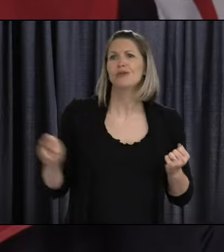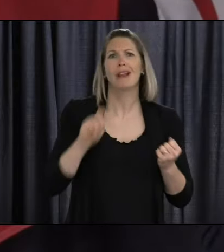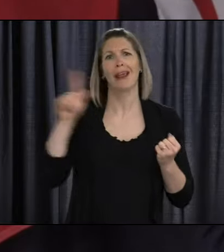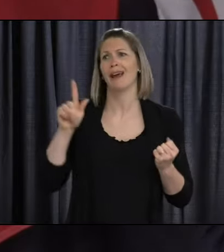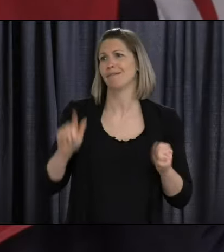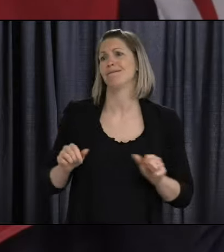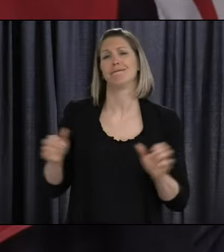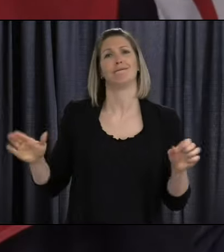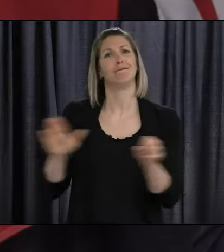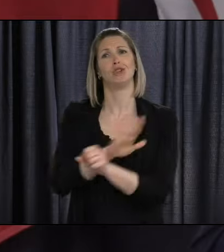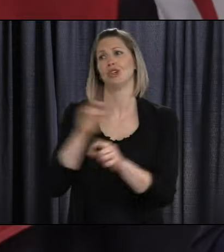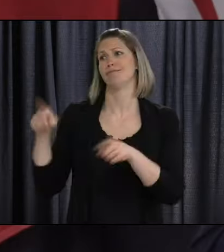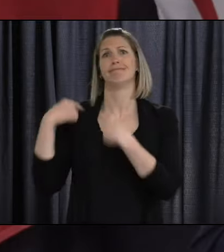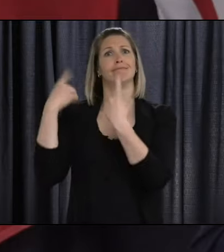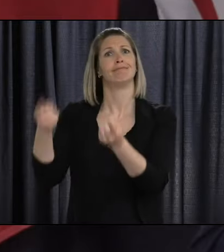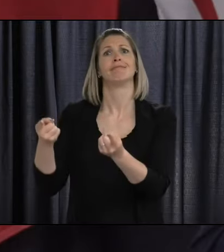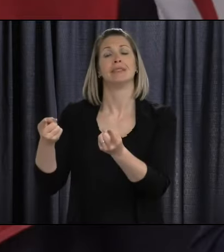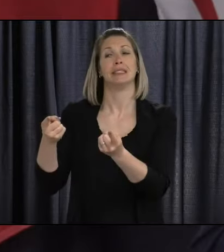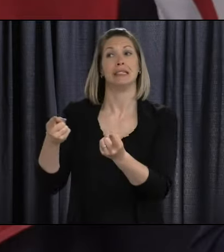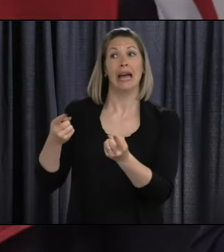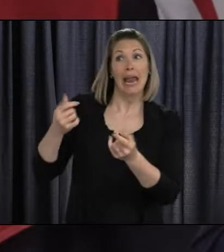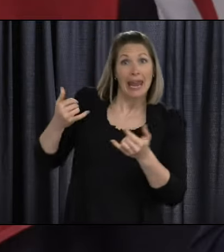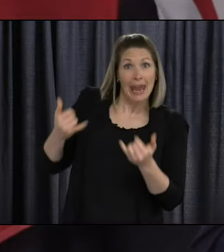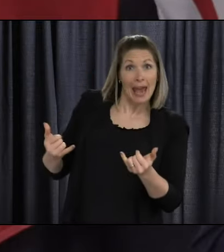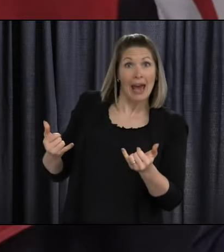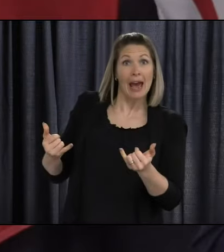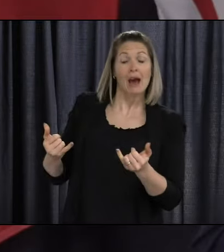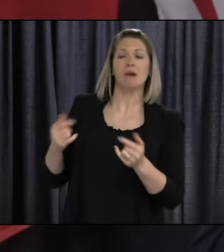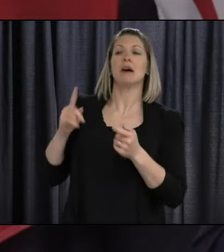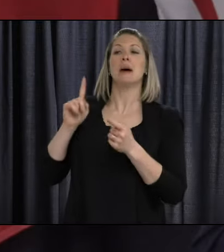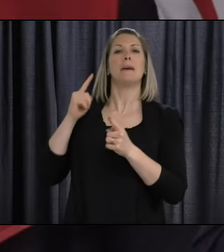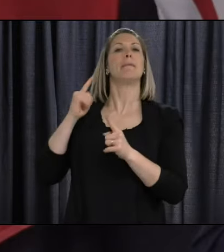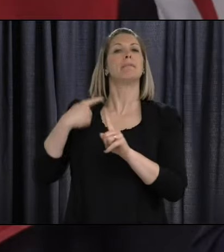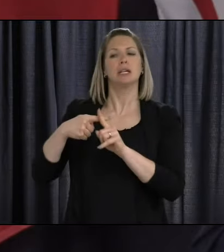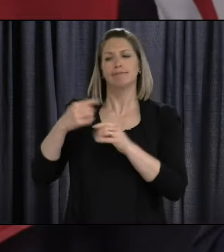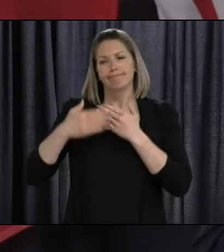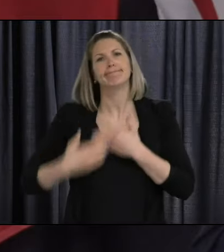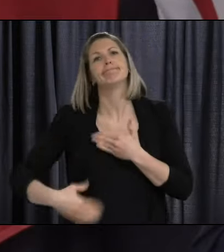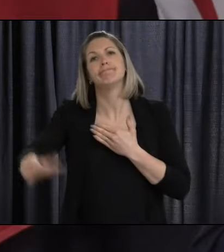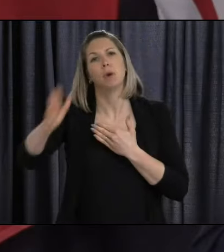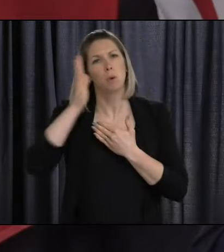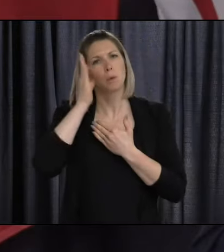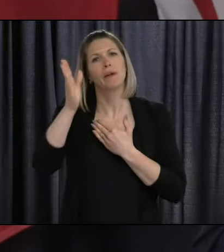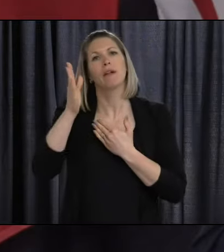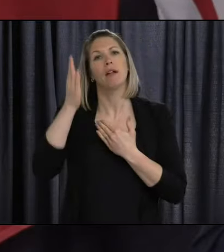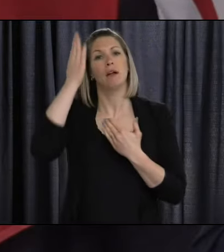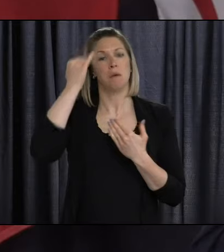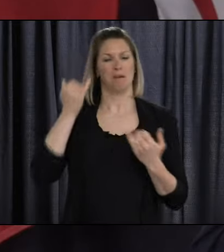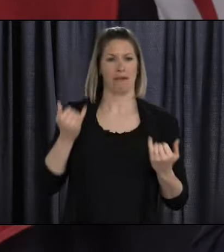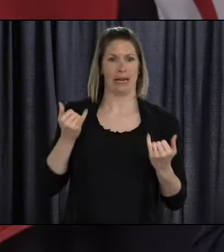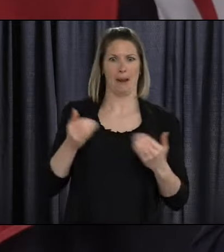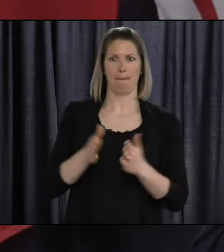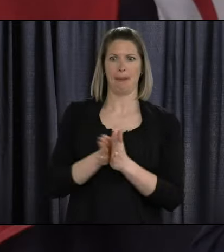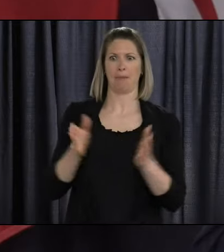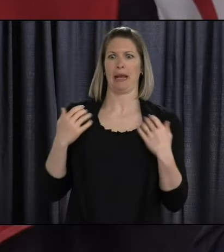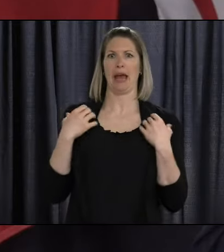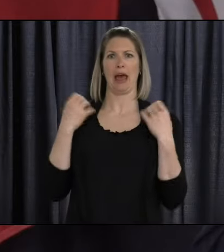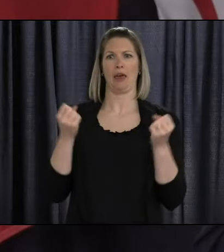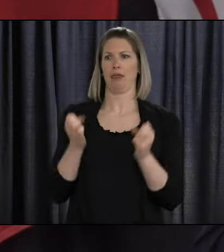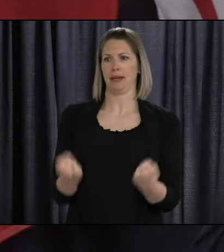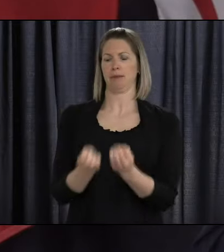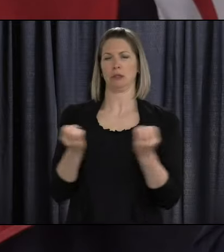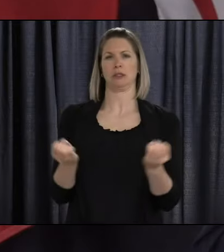doing so in what is one of the most darkest moments in terms of healthcare. And certainly in this pandemic time, it's